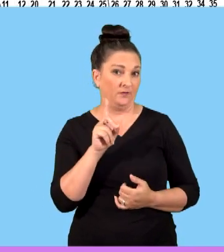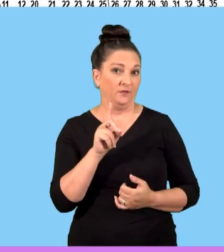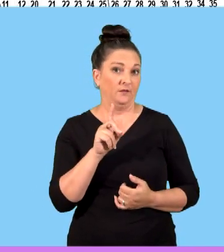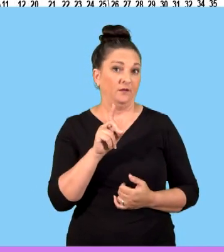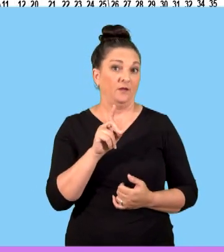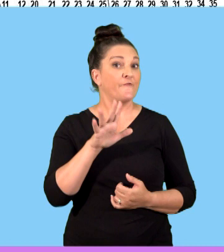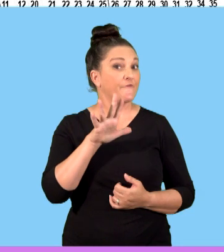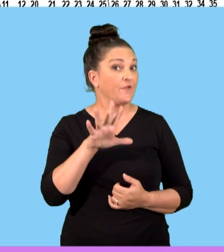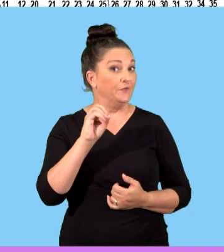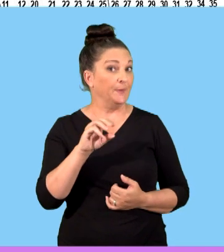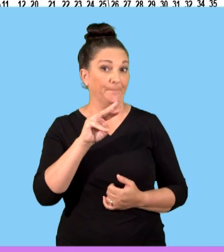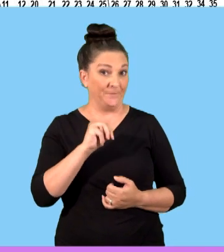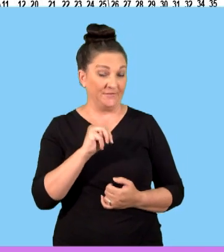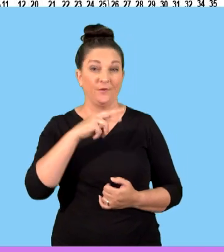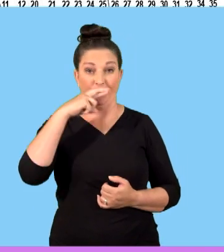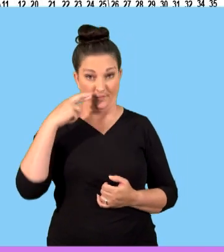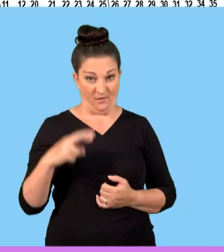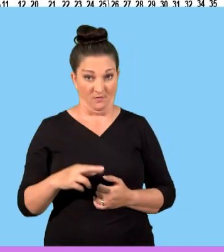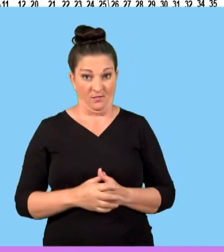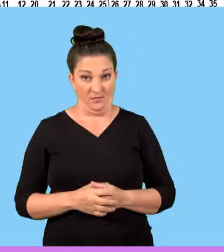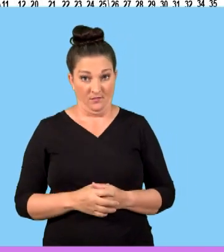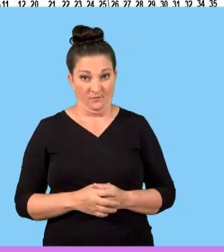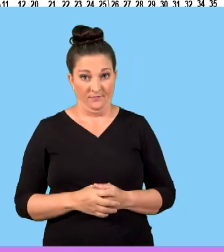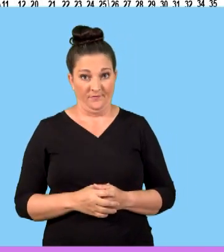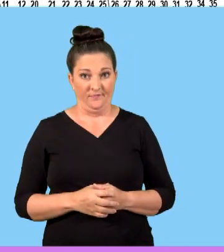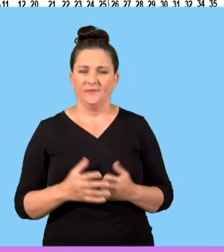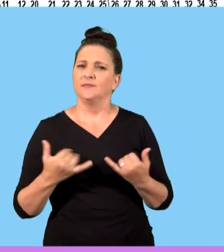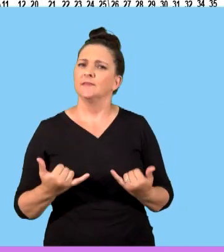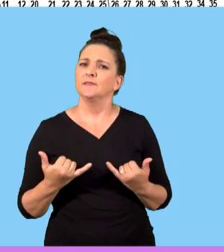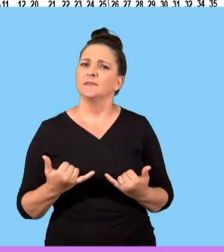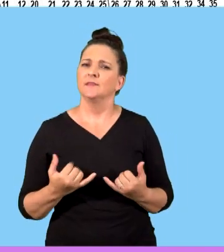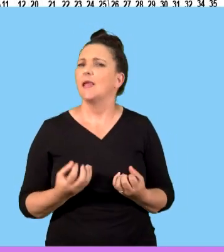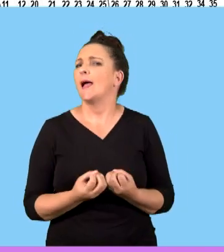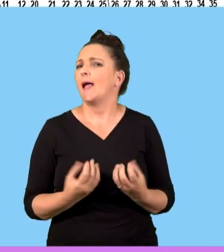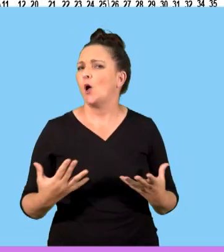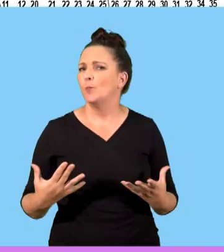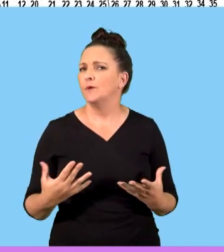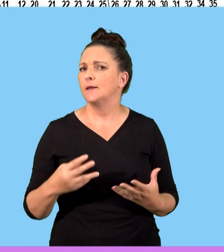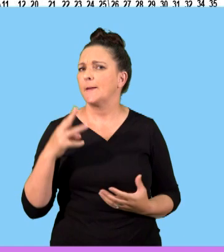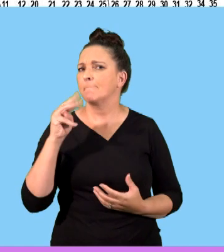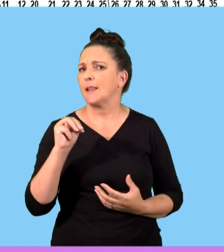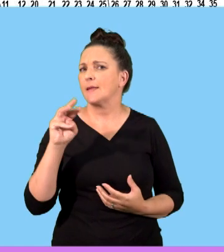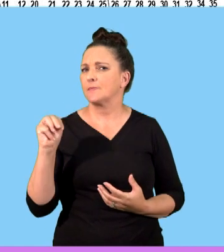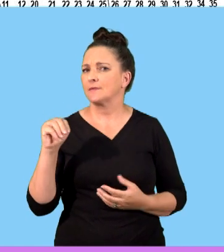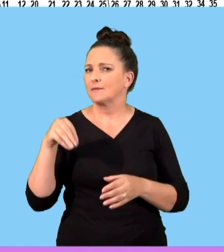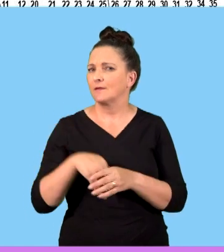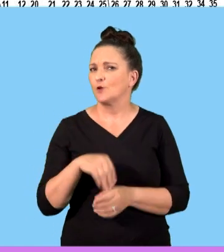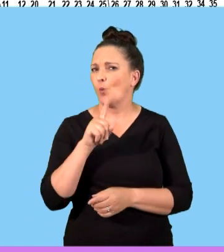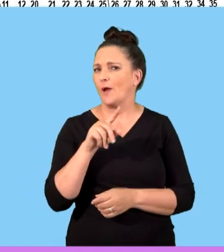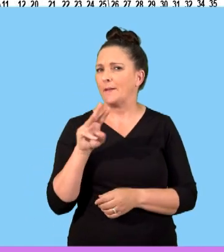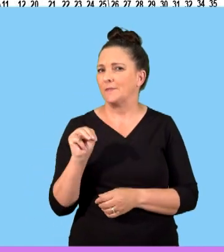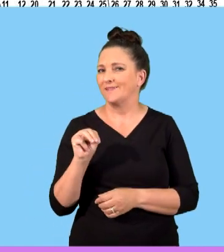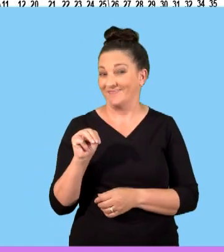the actual length is 50 meters, right? And now a quick question, how many millimeters do I have in a